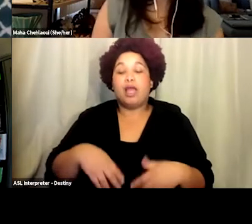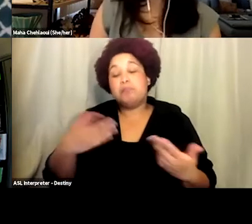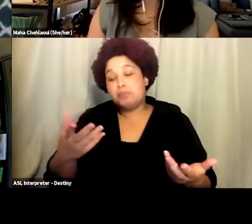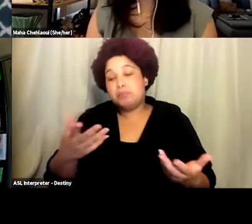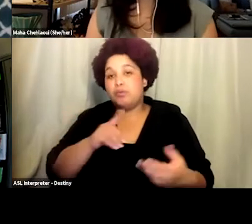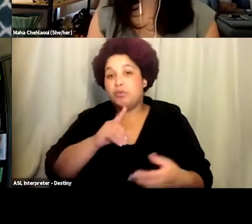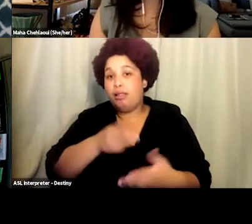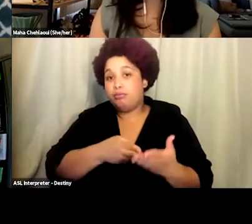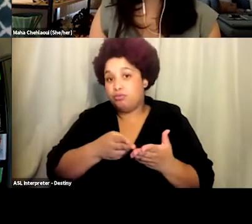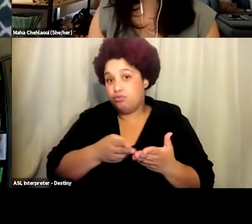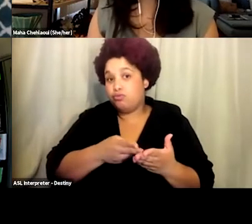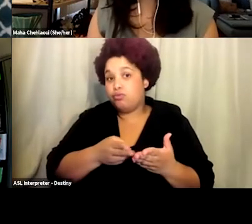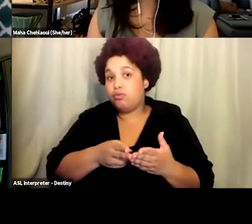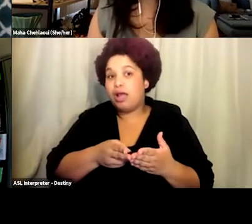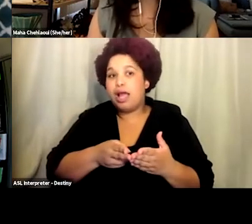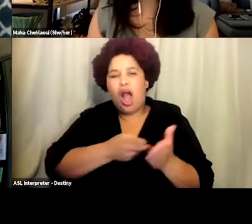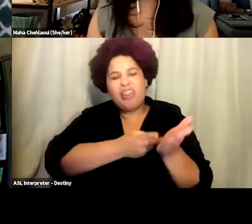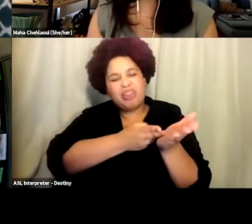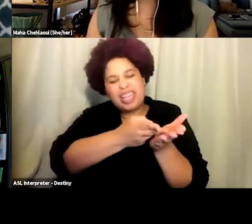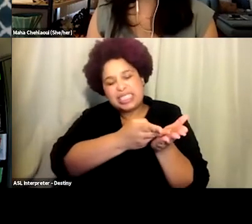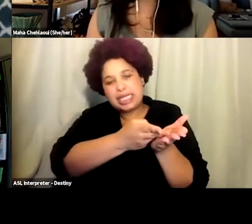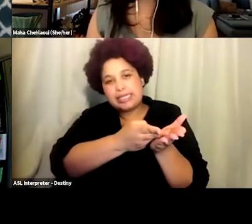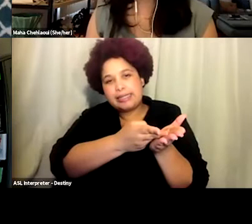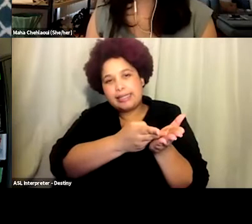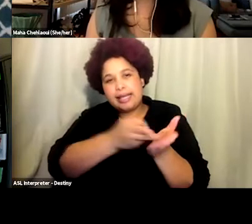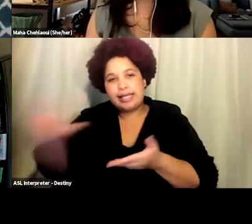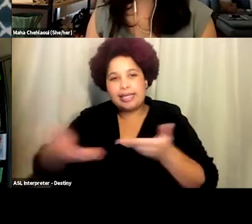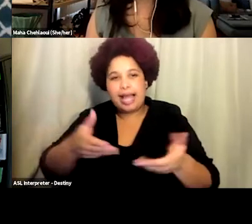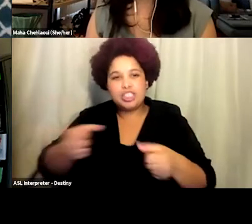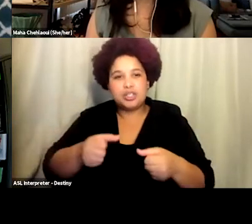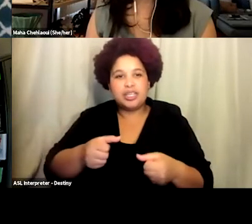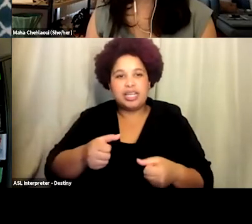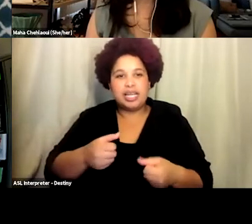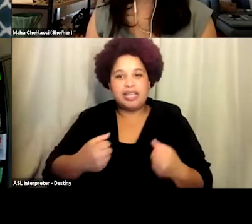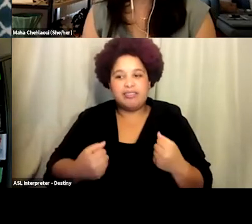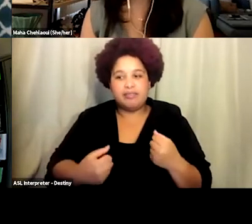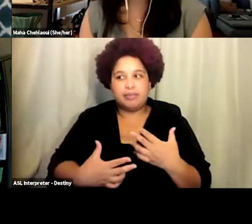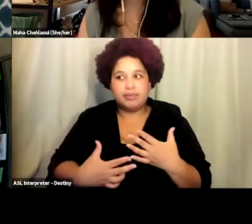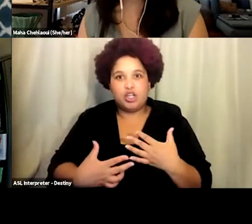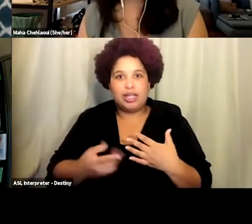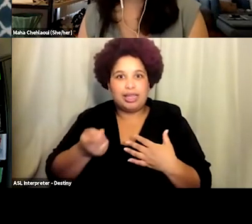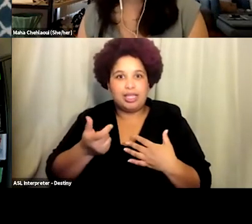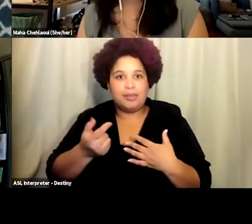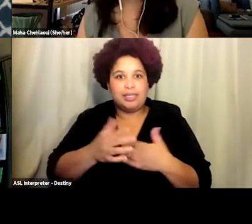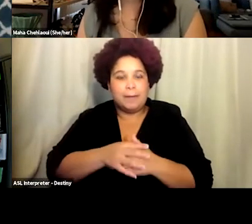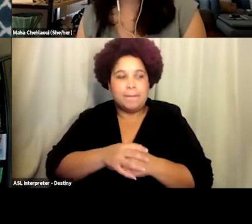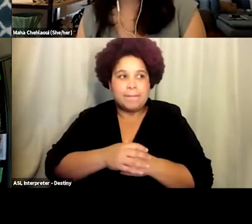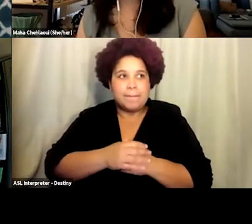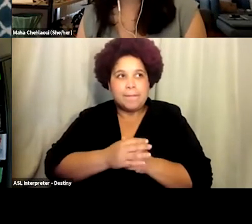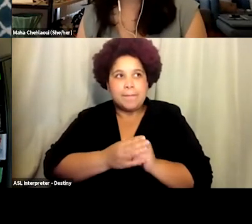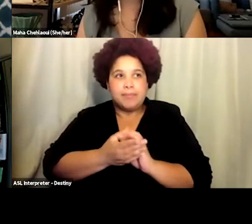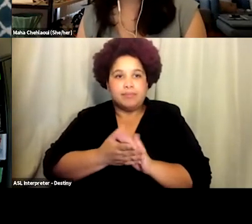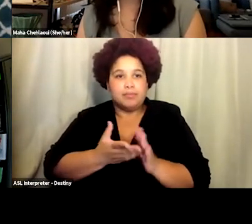Like, honestly, when I hear the term authentic casting, it kind of puts the fear in me a little bit, right? Because to